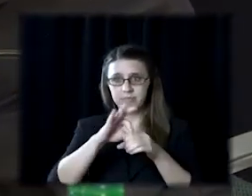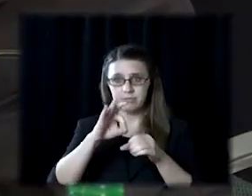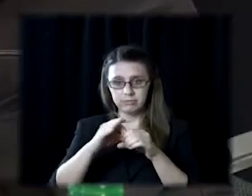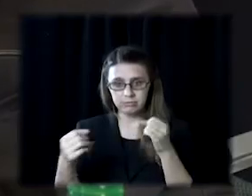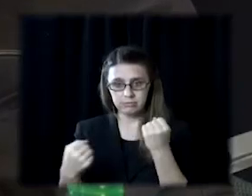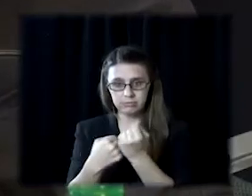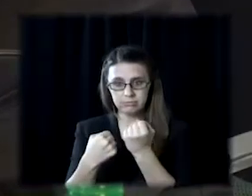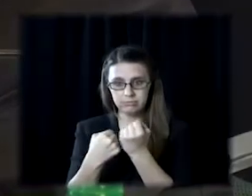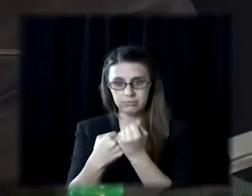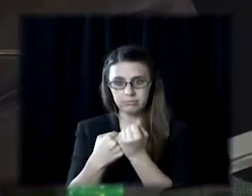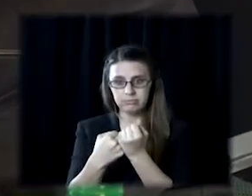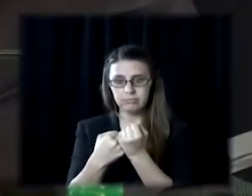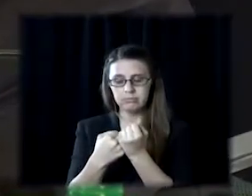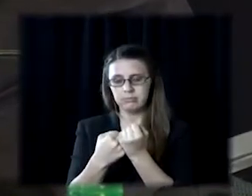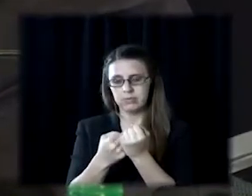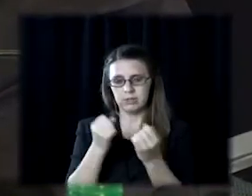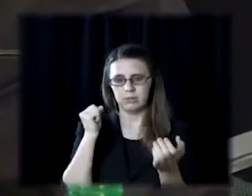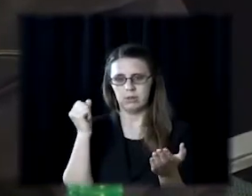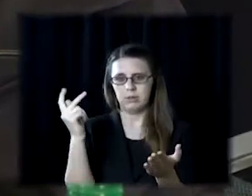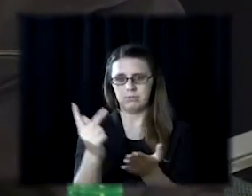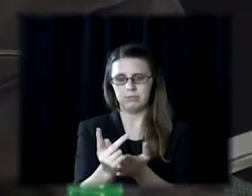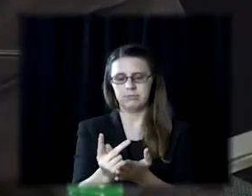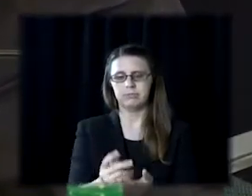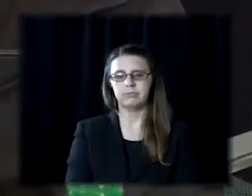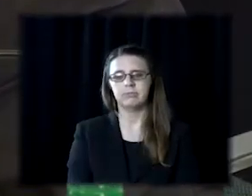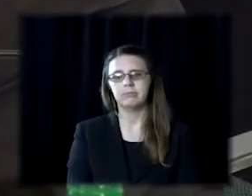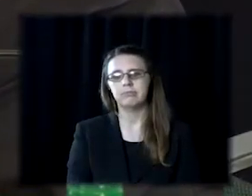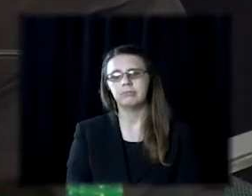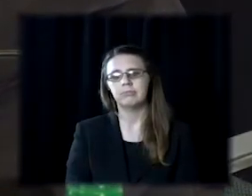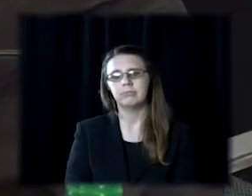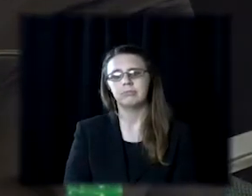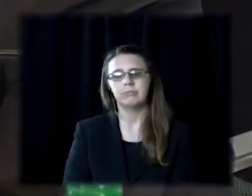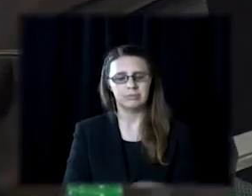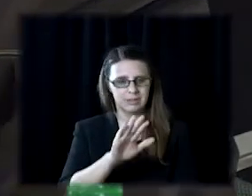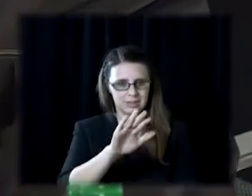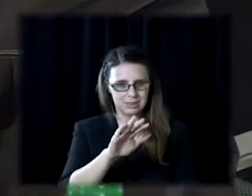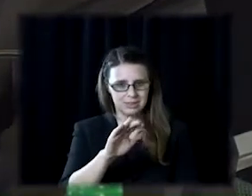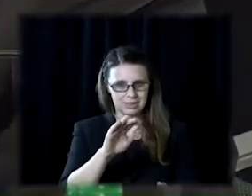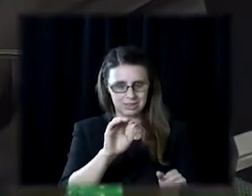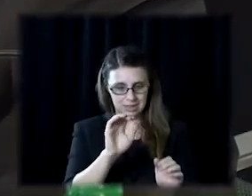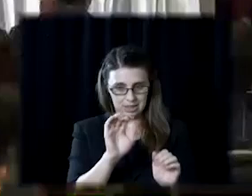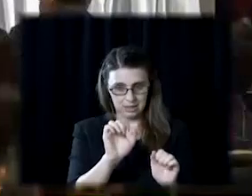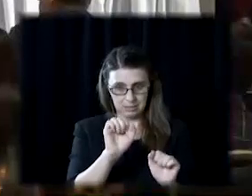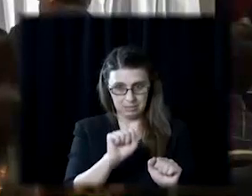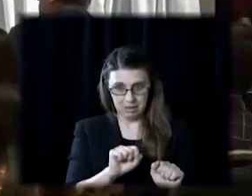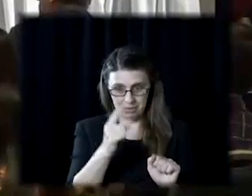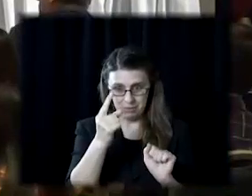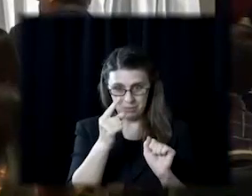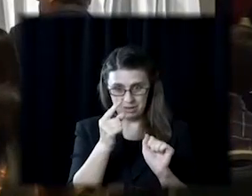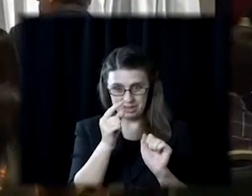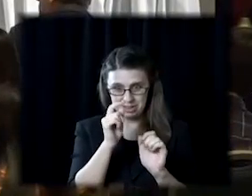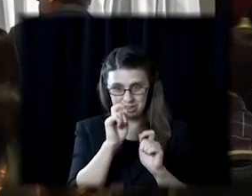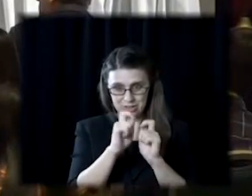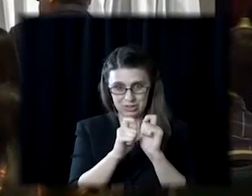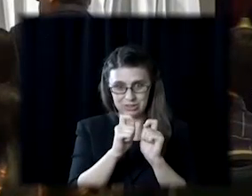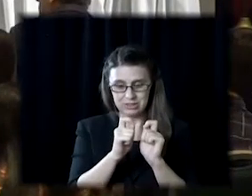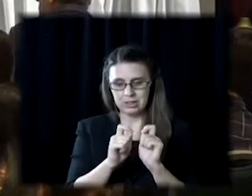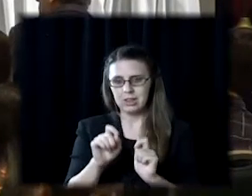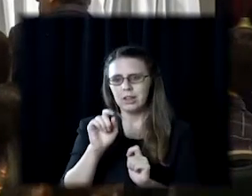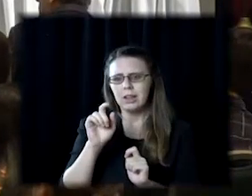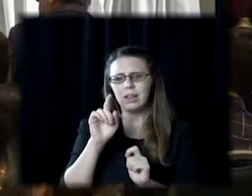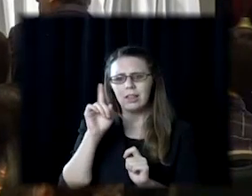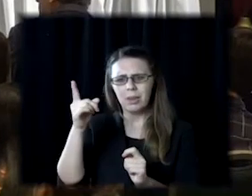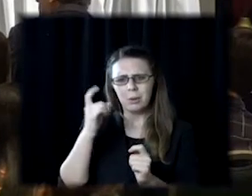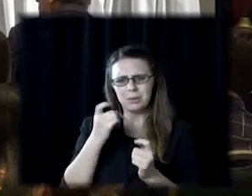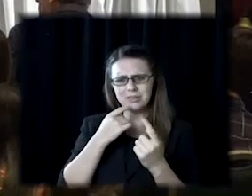of the motion unanimously, the resolution is approved. Now, Mr. Chairman, can I just make one correction? Yeah. In the Q&A, I said